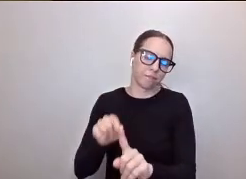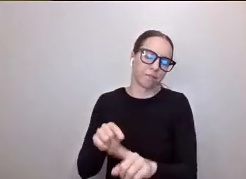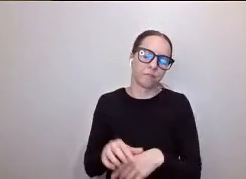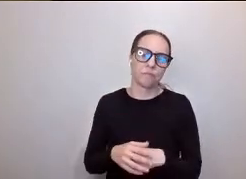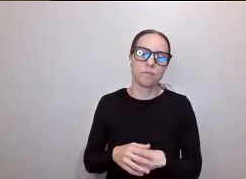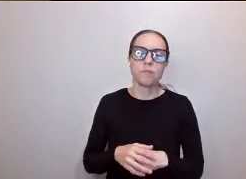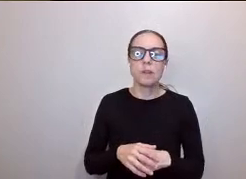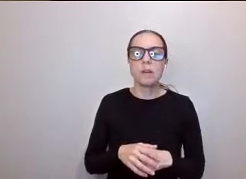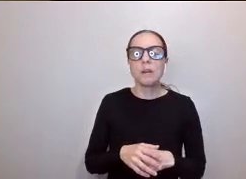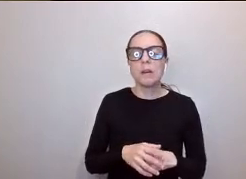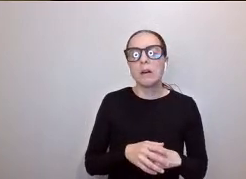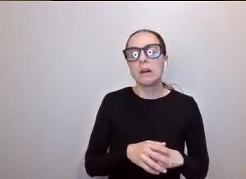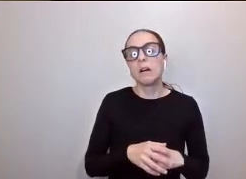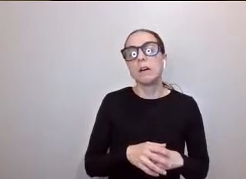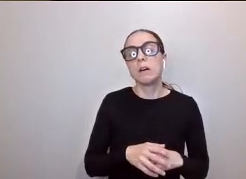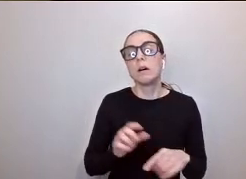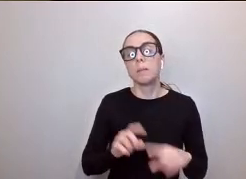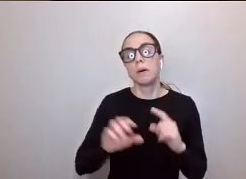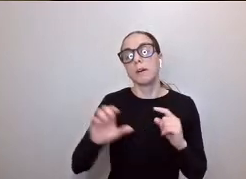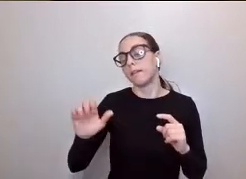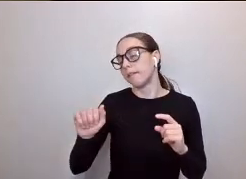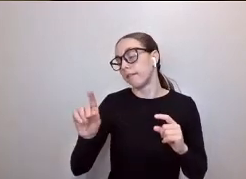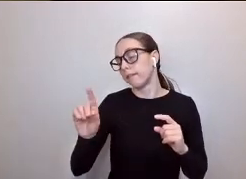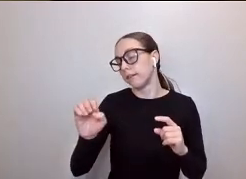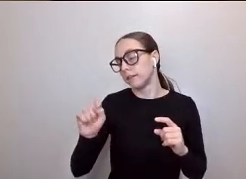and recruit